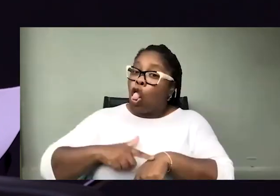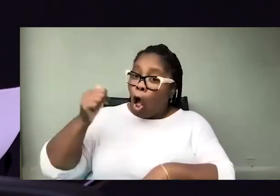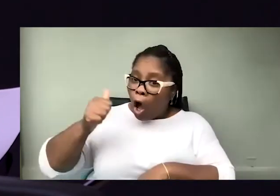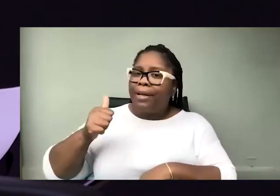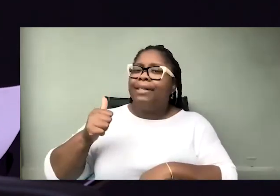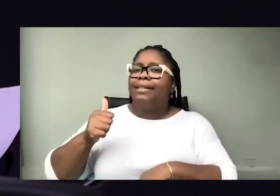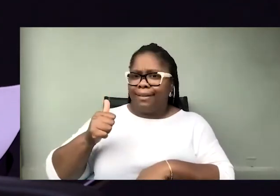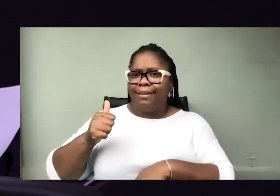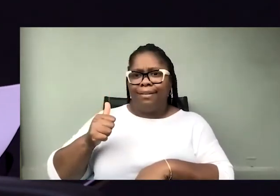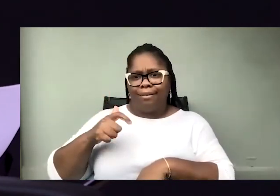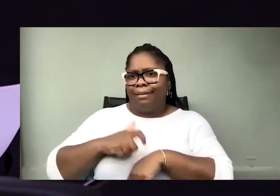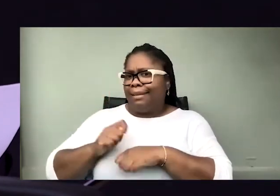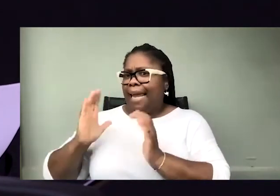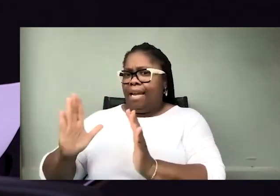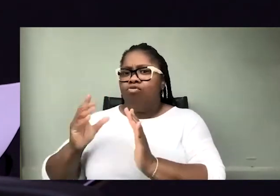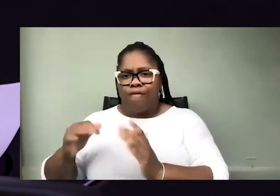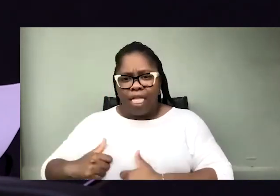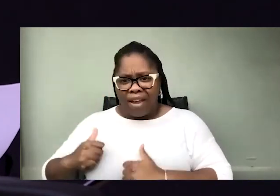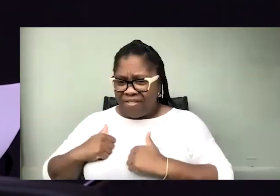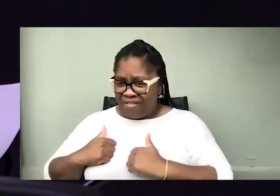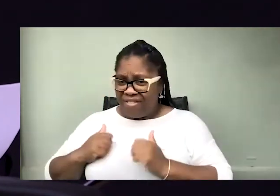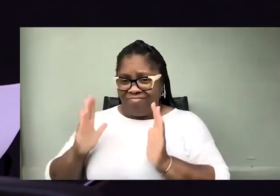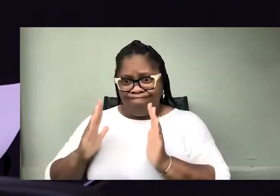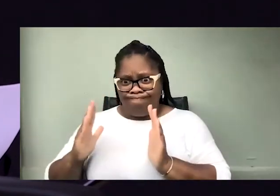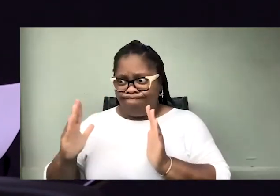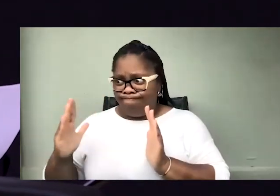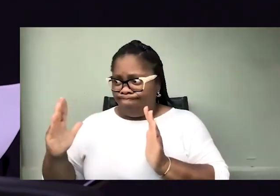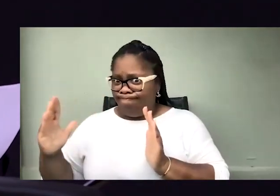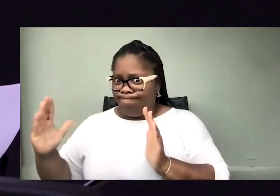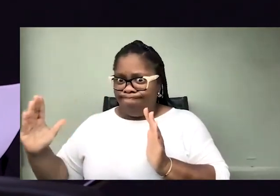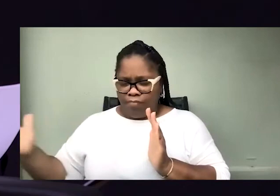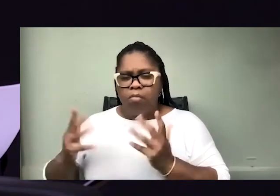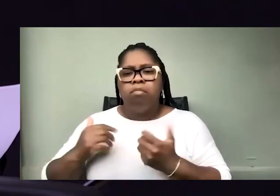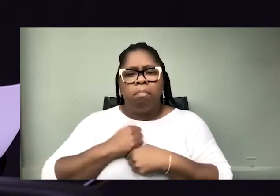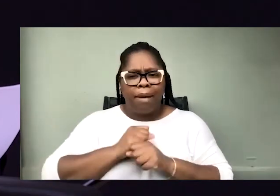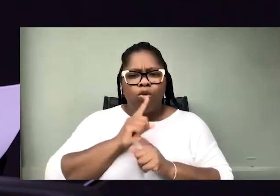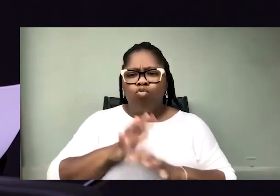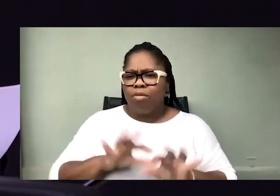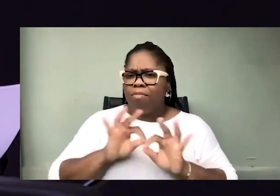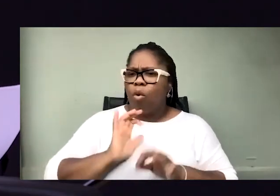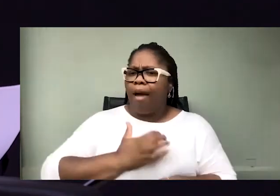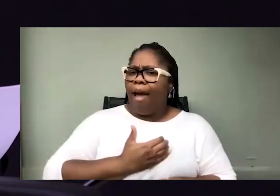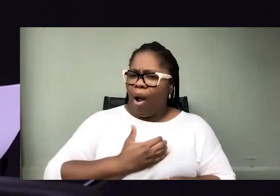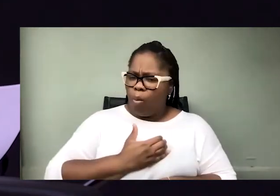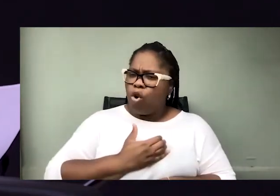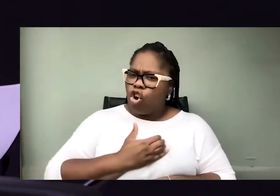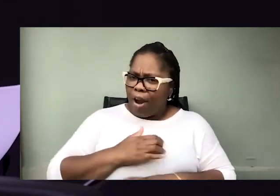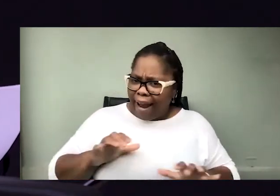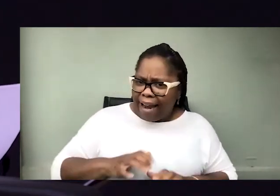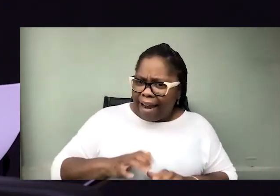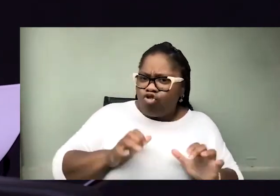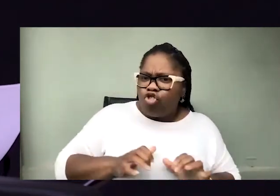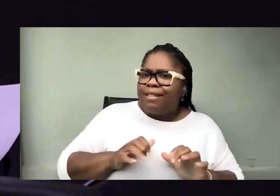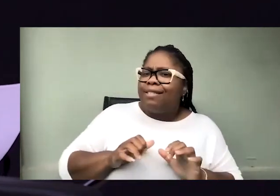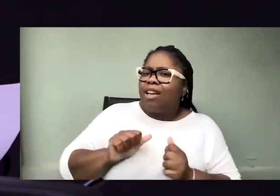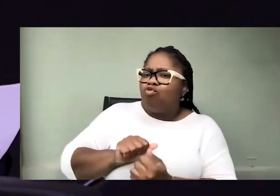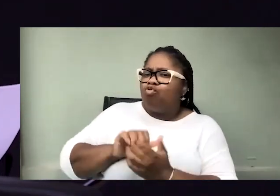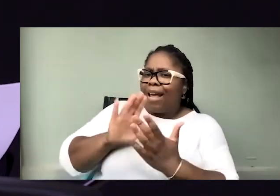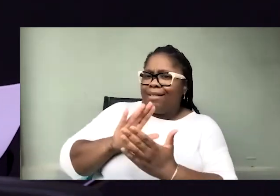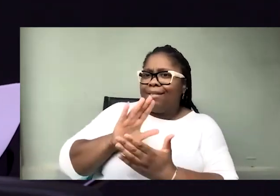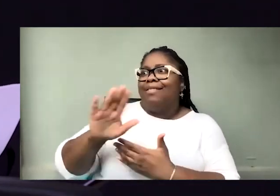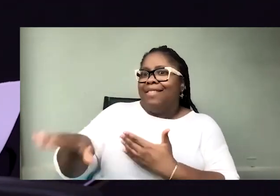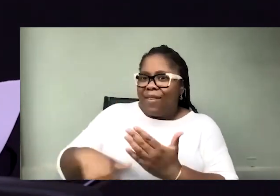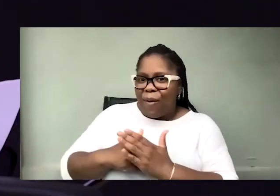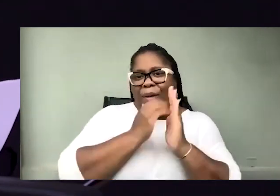life. So we need to ensure that our actions address the entire stage of life, from the young old to